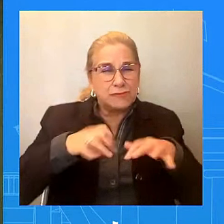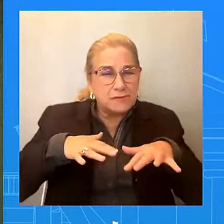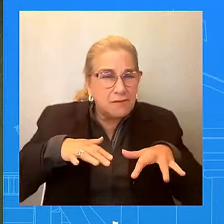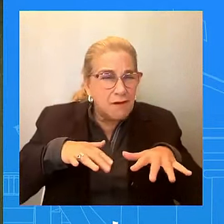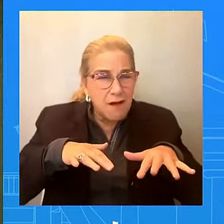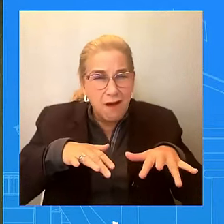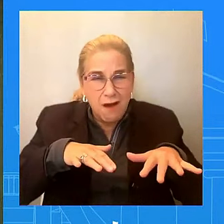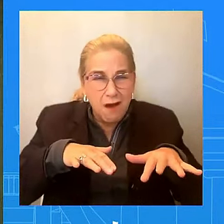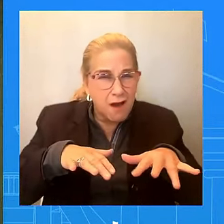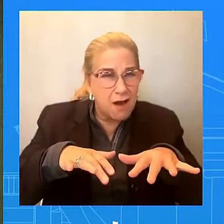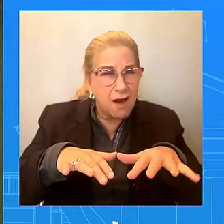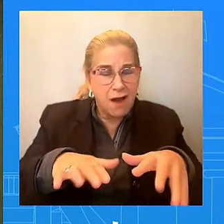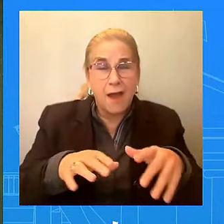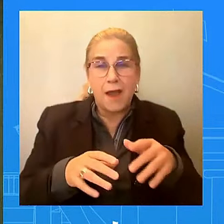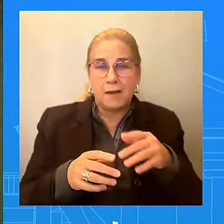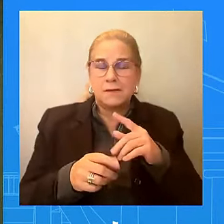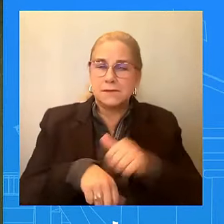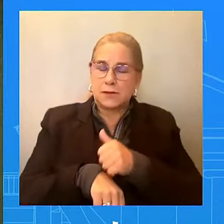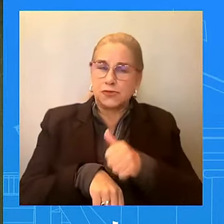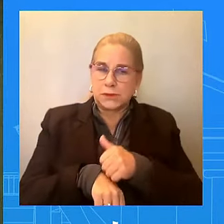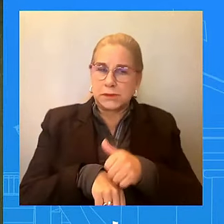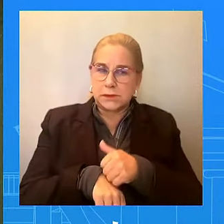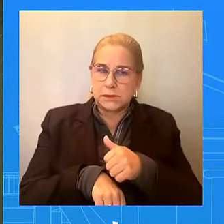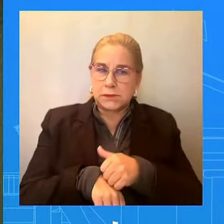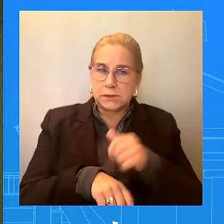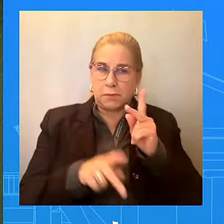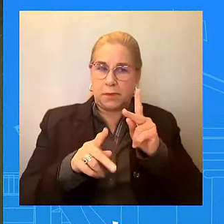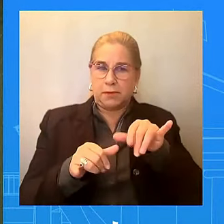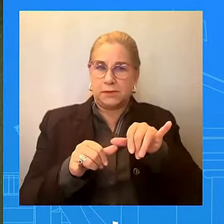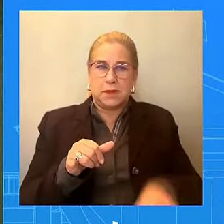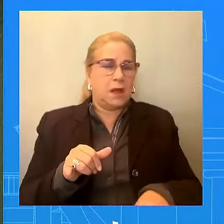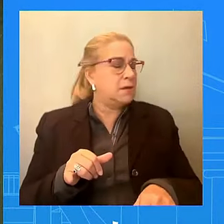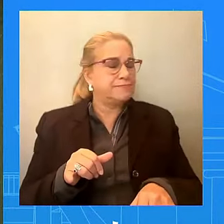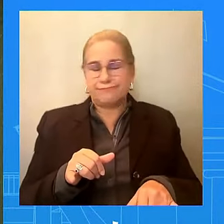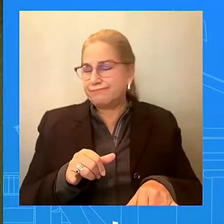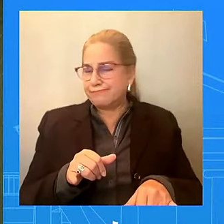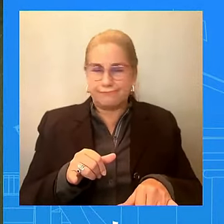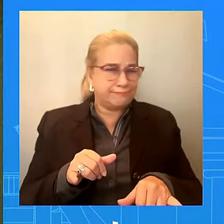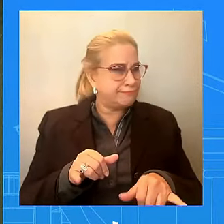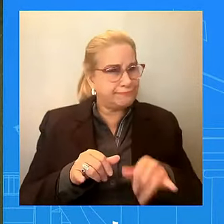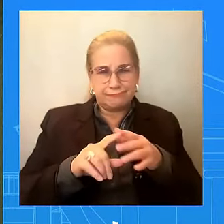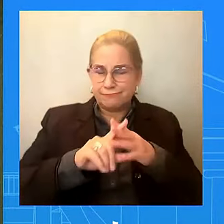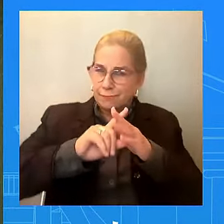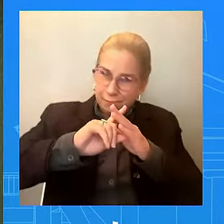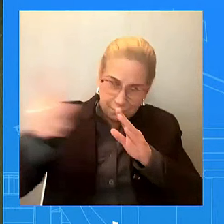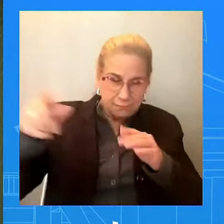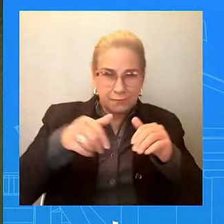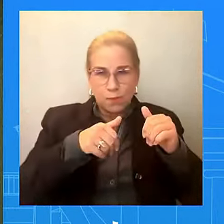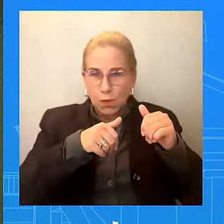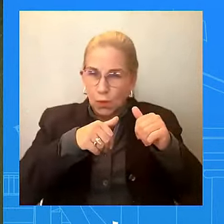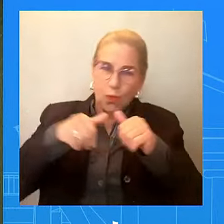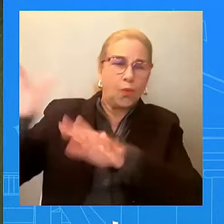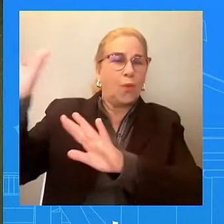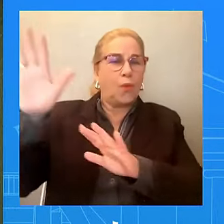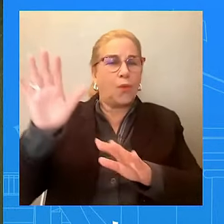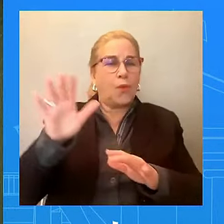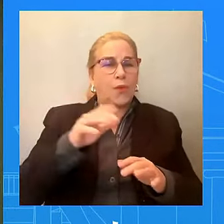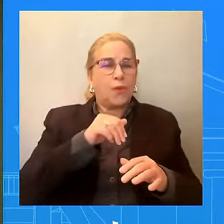if told to do so. Only use generators when and where it is safe to do